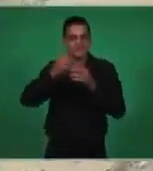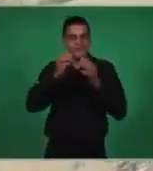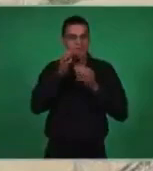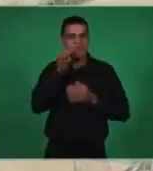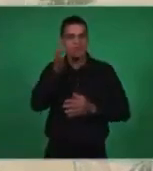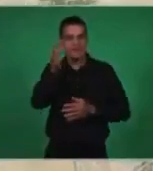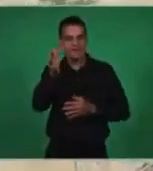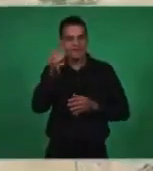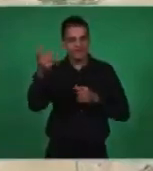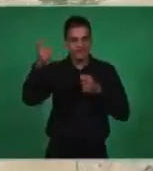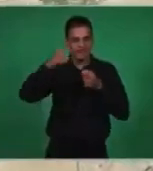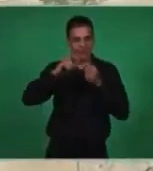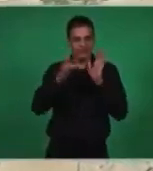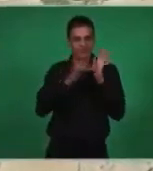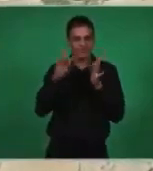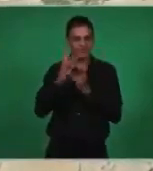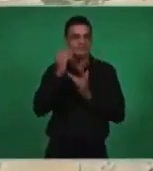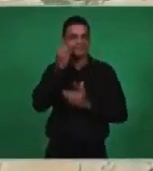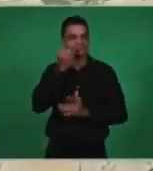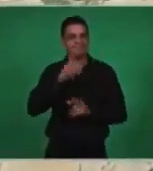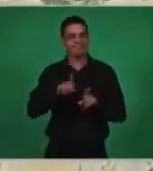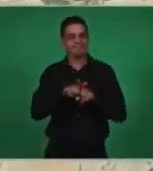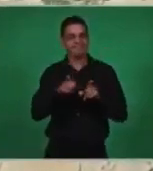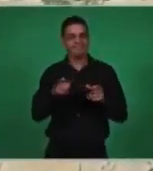Lord Jesus.